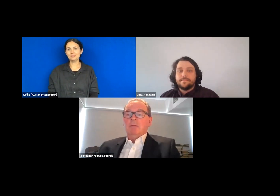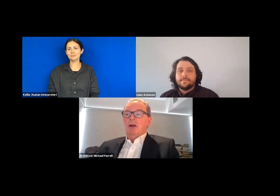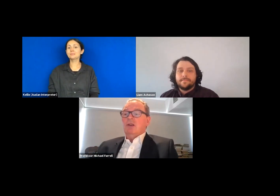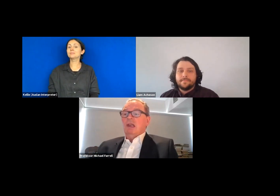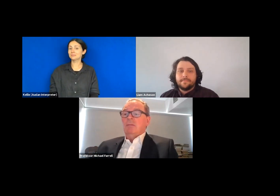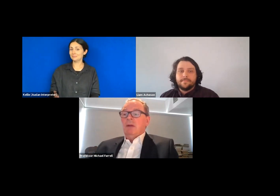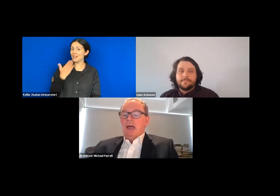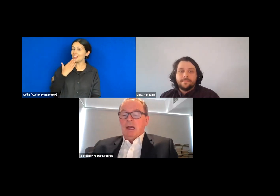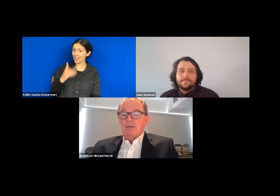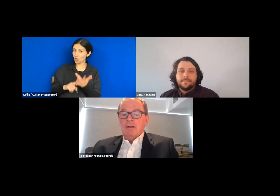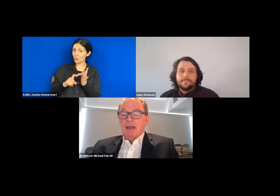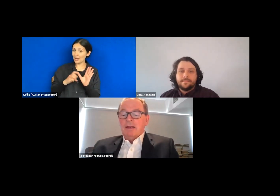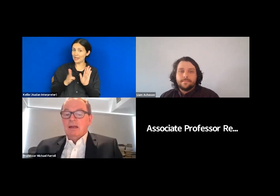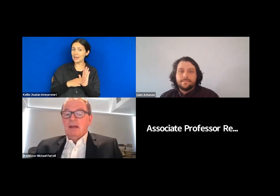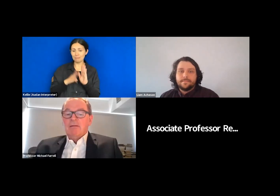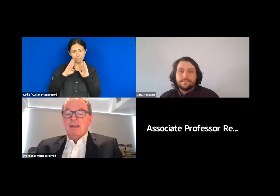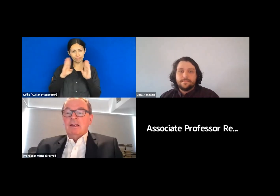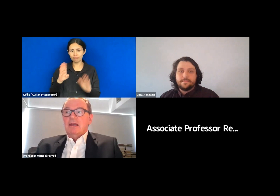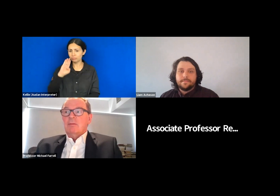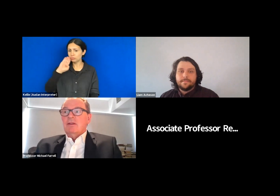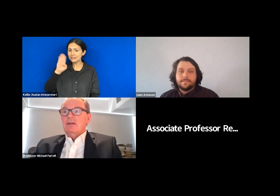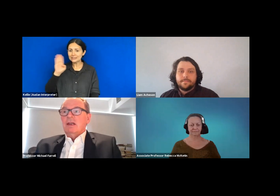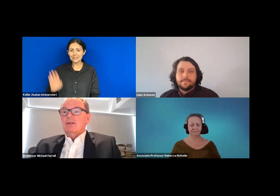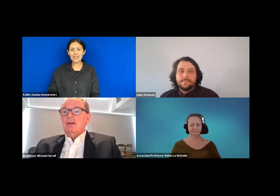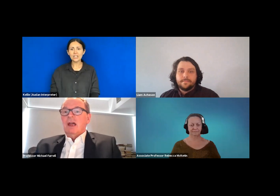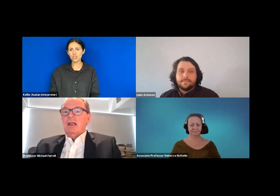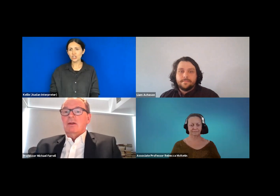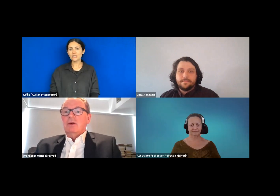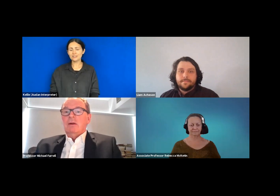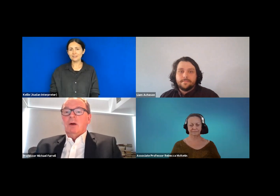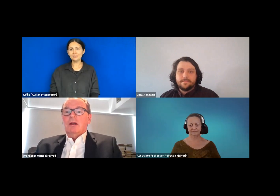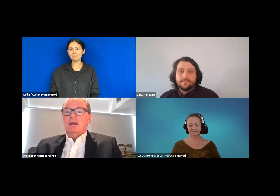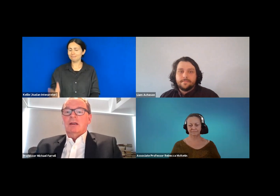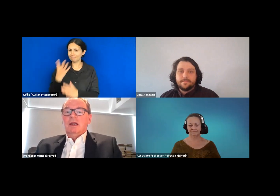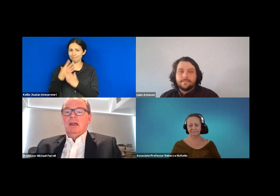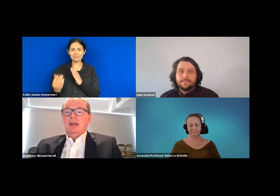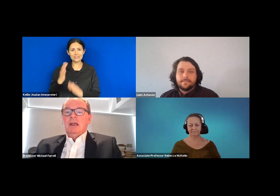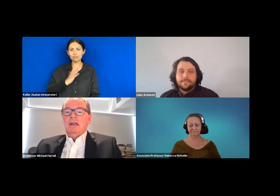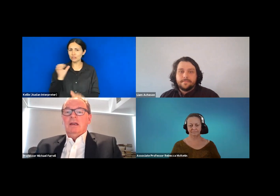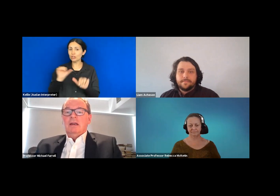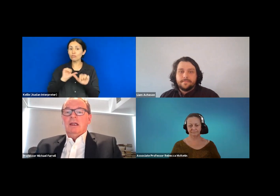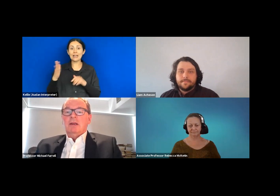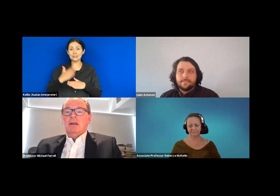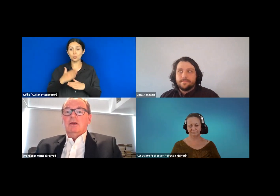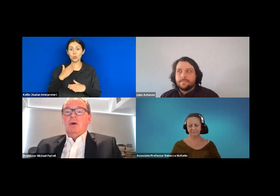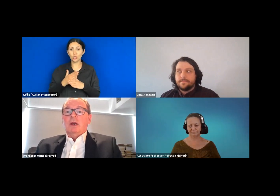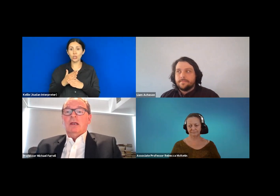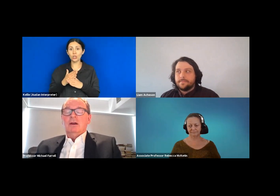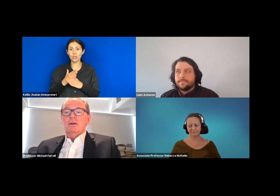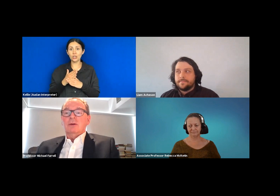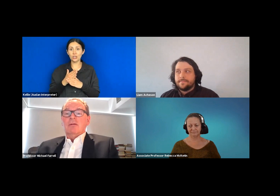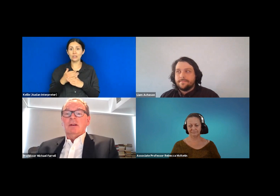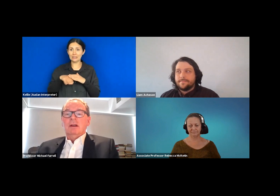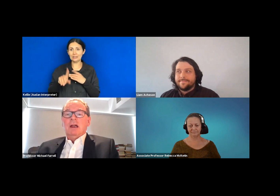Thank you very much, Liam, for that fascinating presentation and great work in keeping it